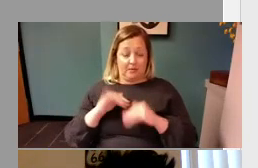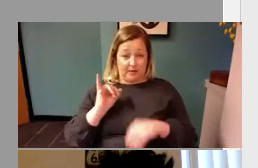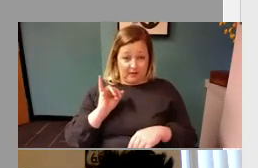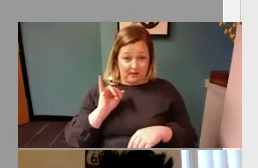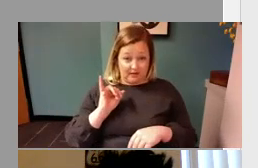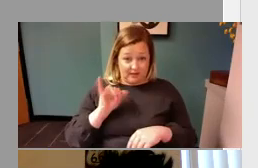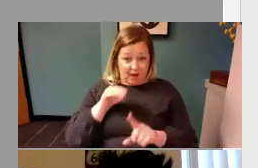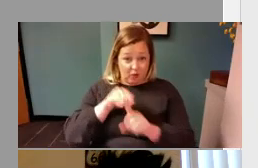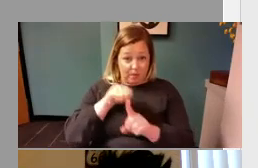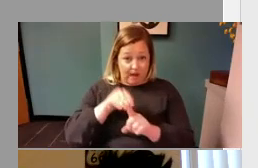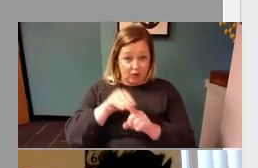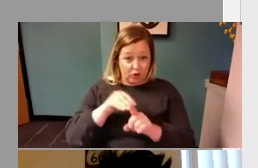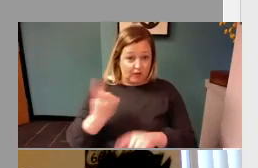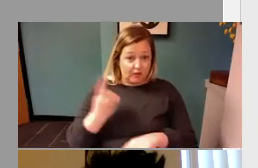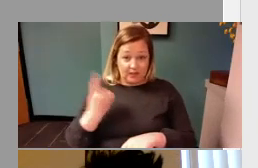done this before?